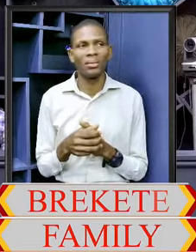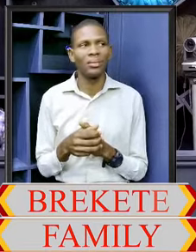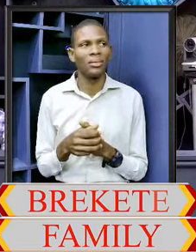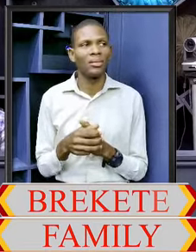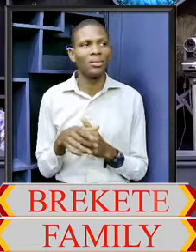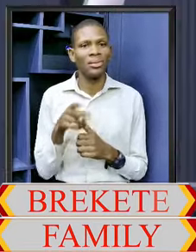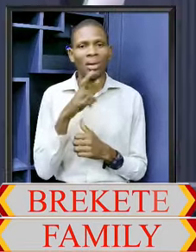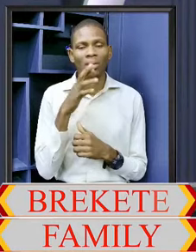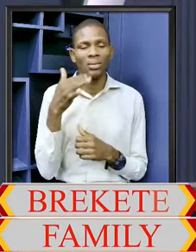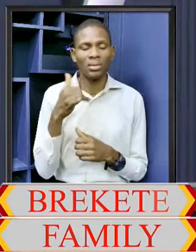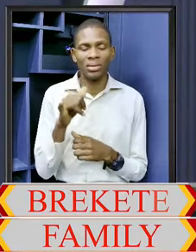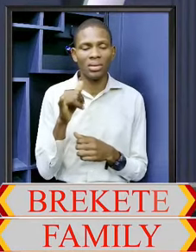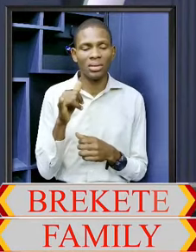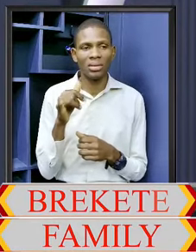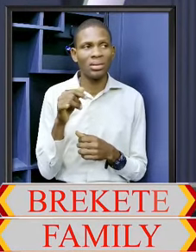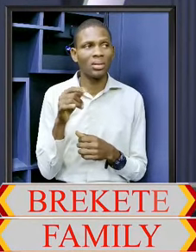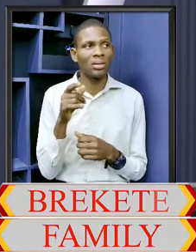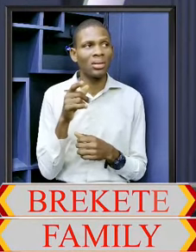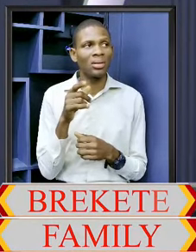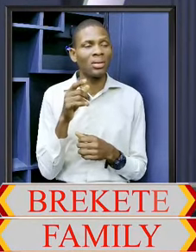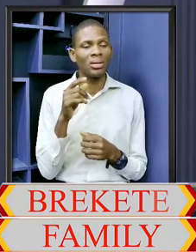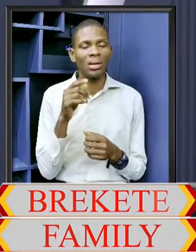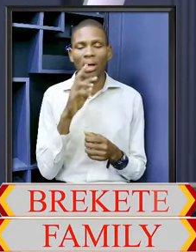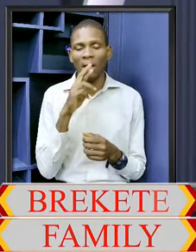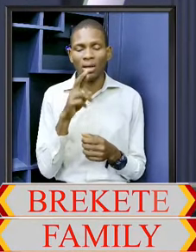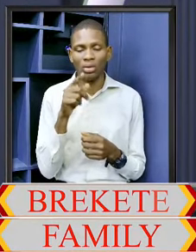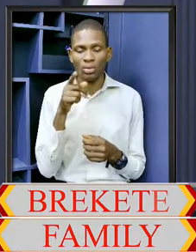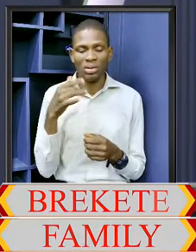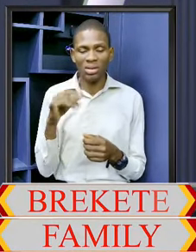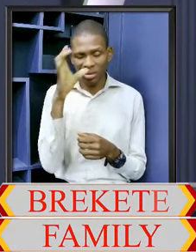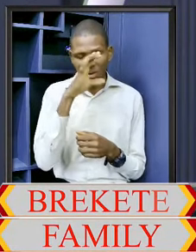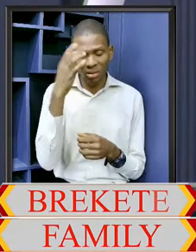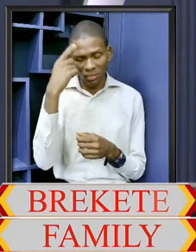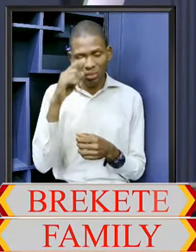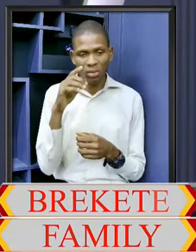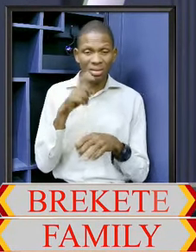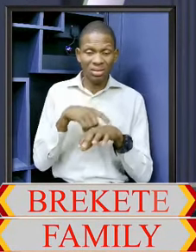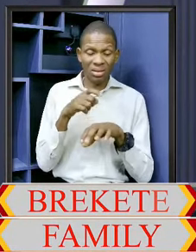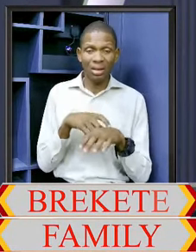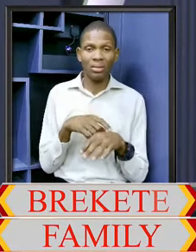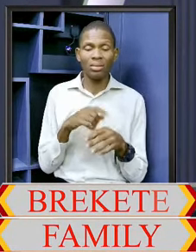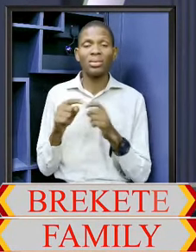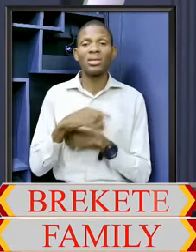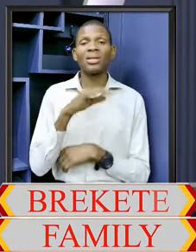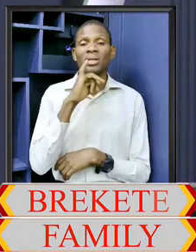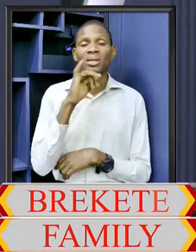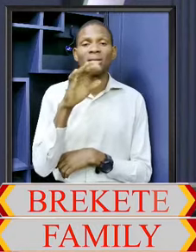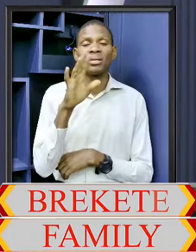you see, they look for the time of 1 month. Today, na 17th, Aaron. Okay,